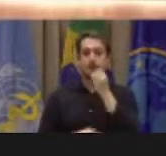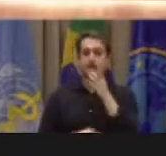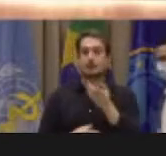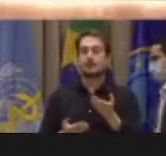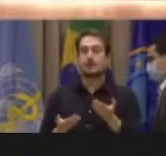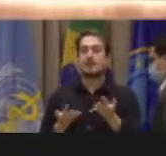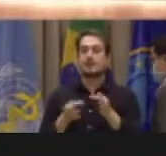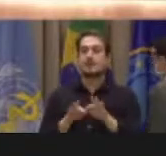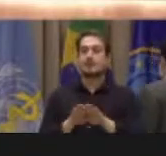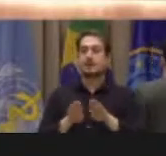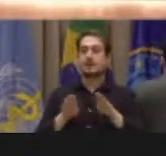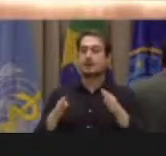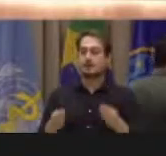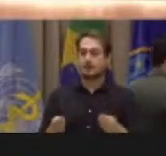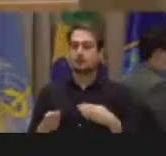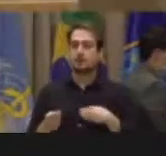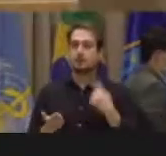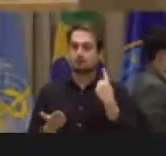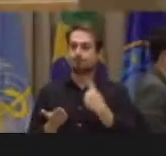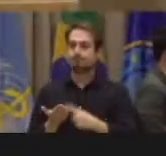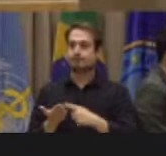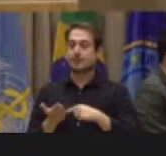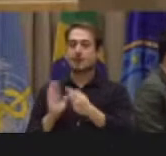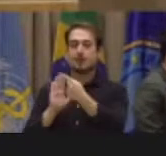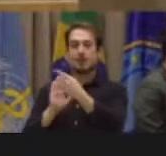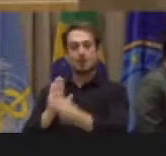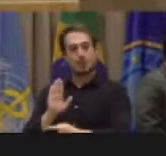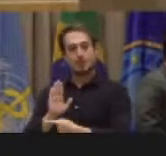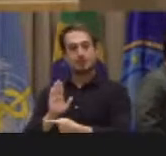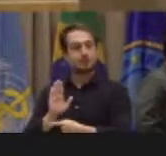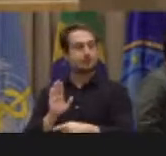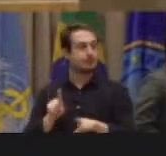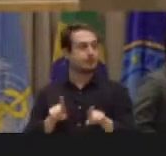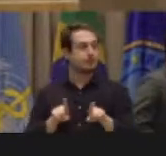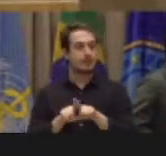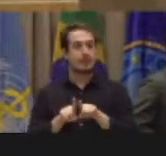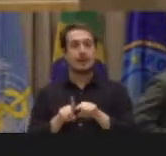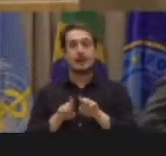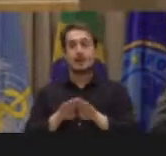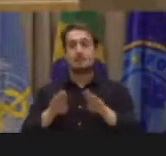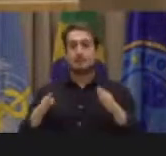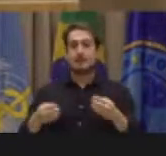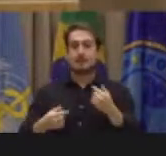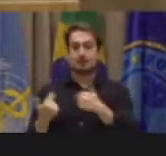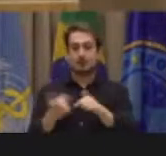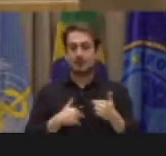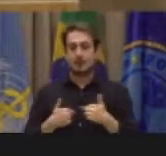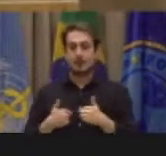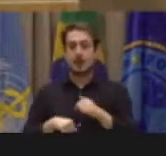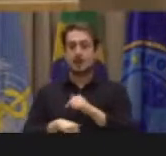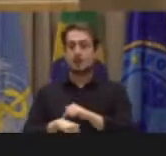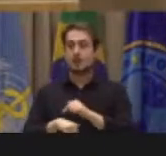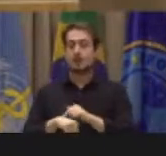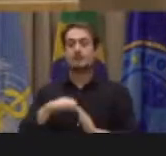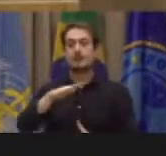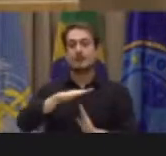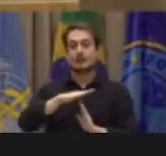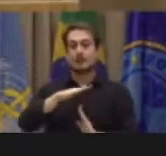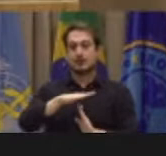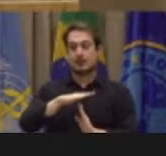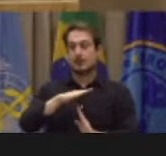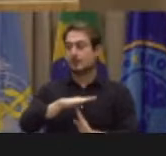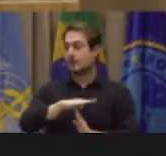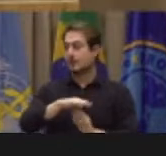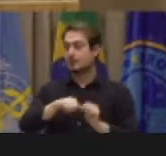Well, we conclude now, according to our chronogram, this roundtable, and we're going to have